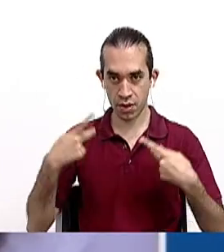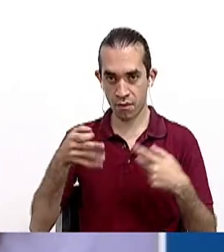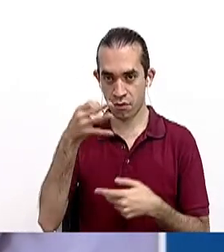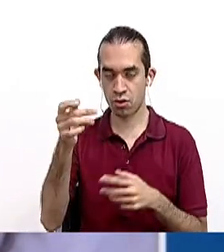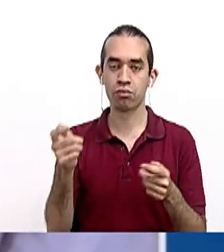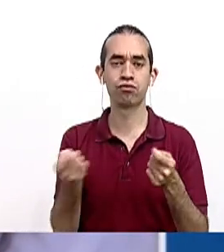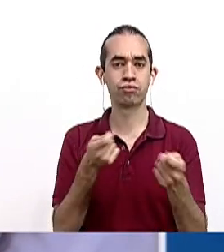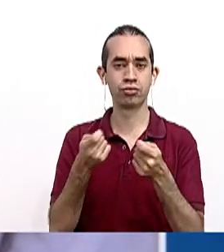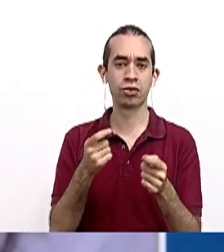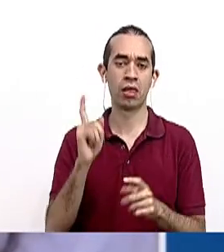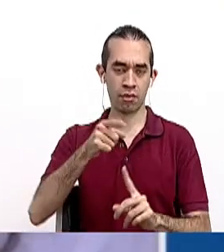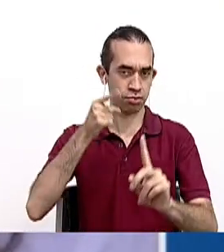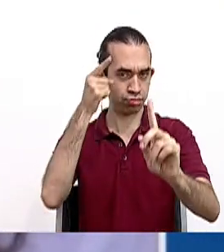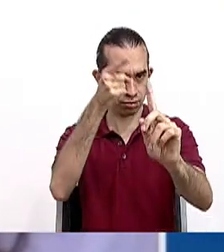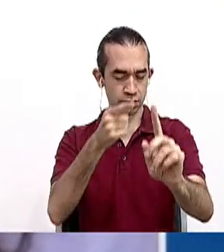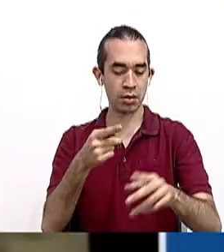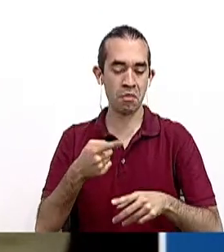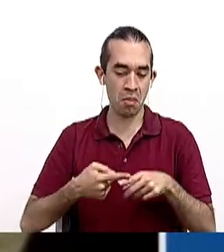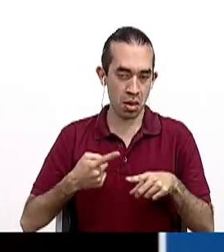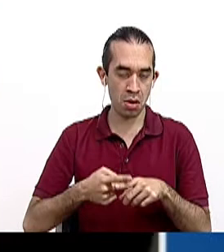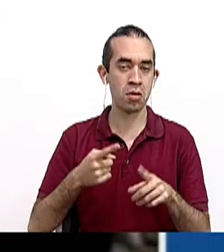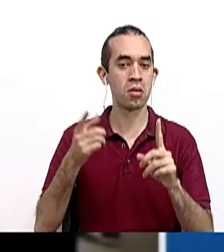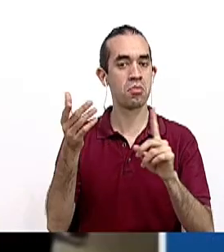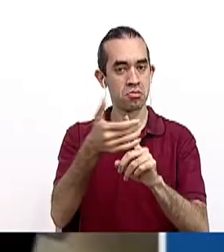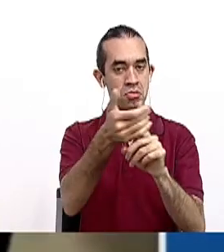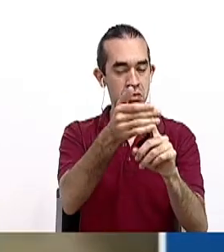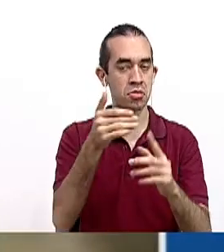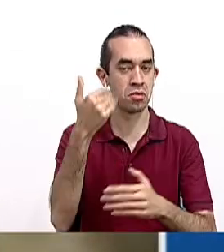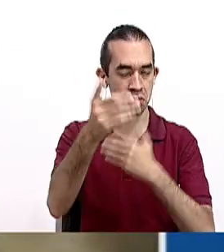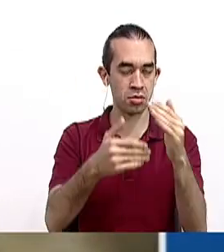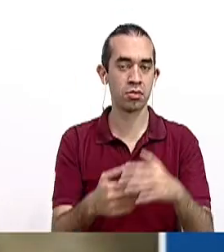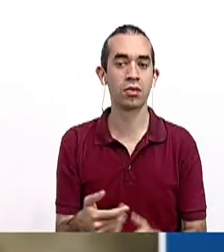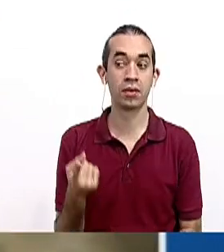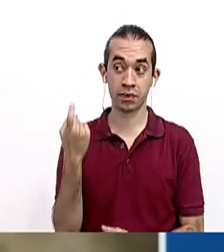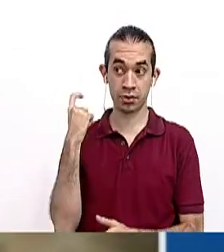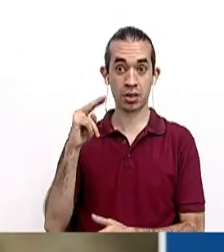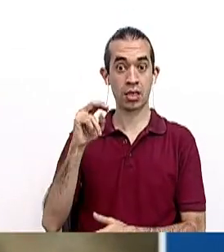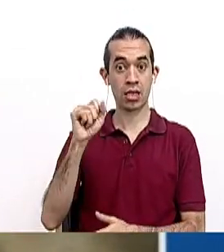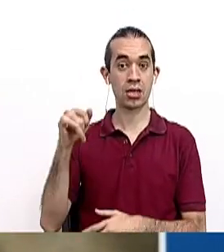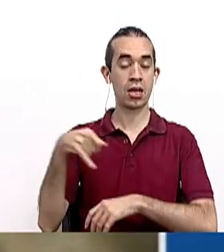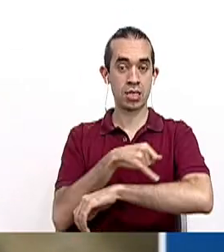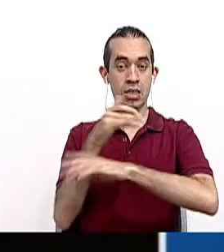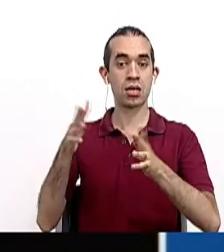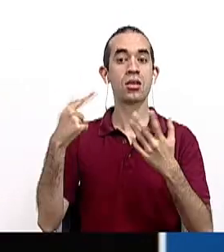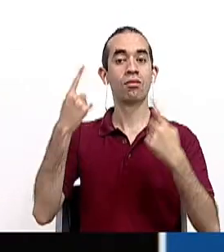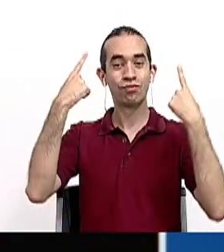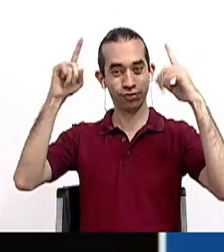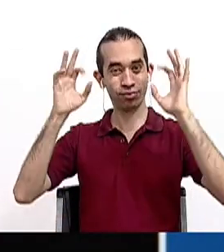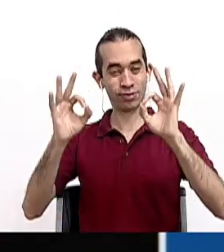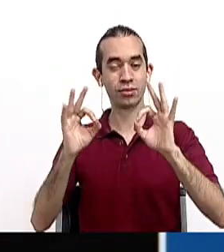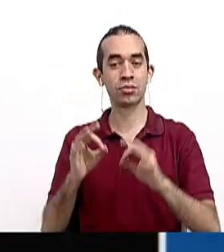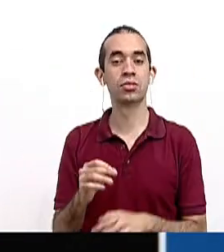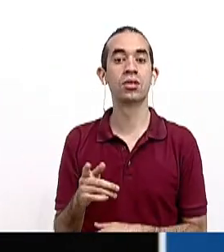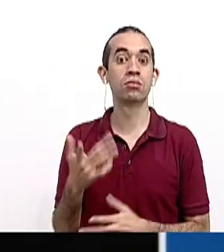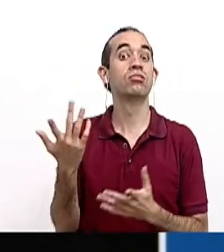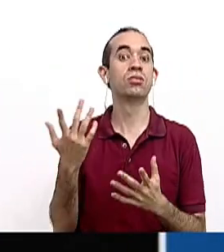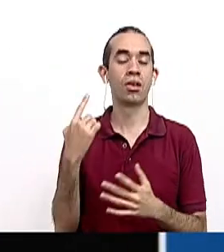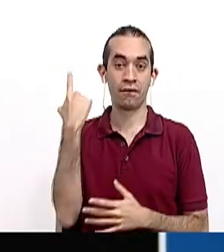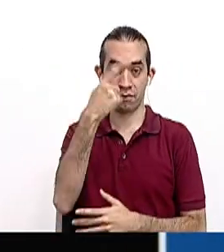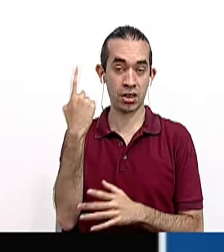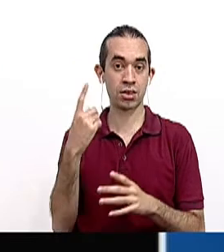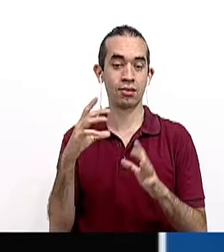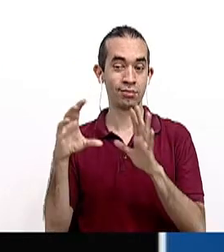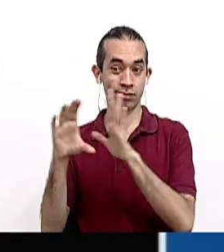with intermediate goals along the way. Recently, the NASA engineer reached another milestone. Along with getting her face on a